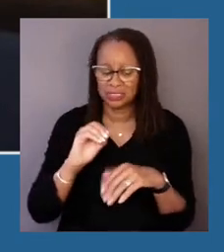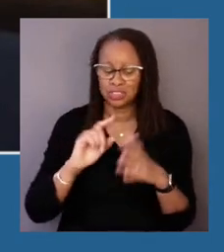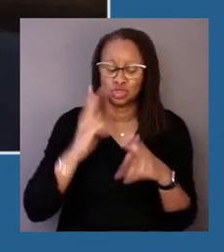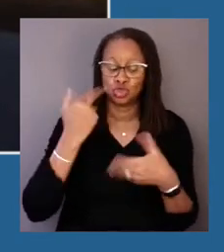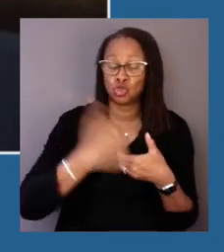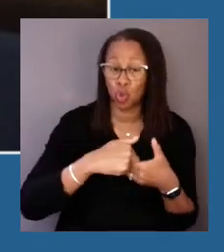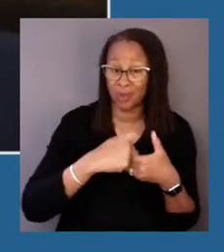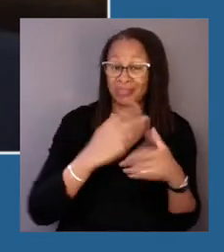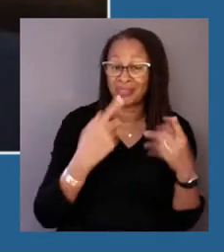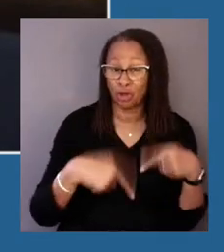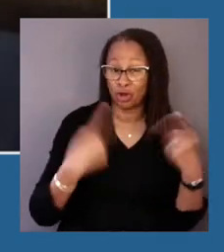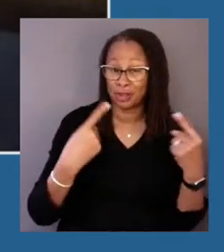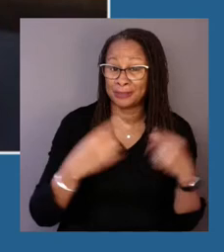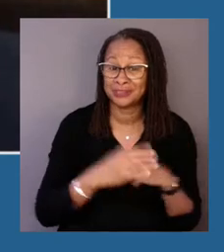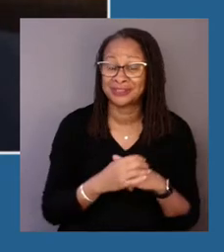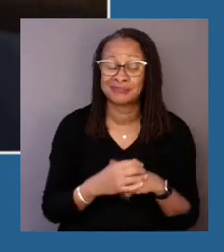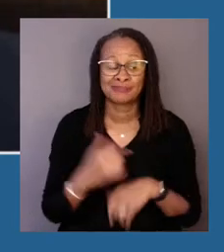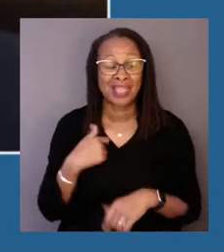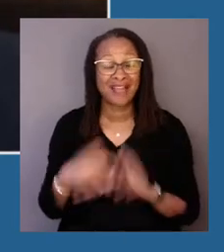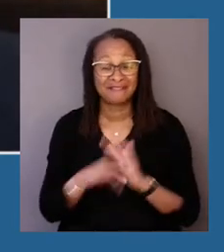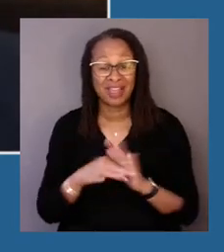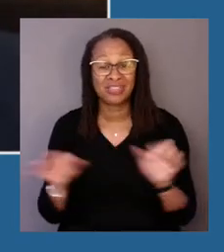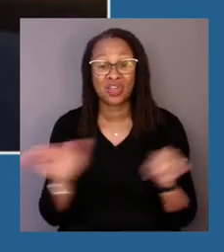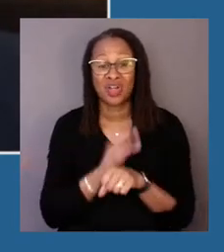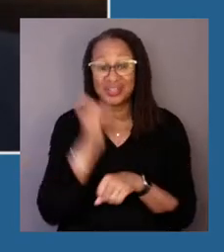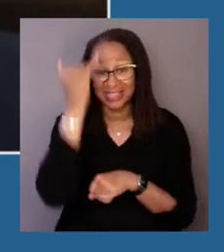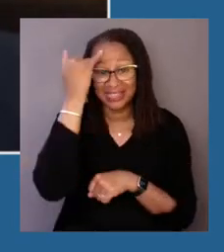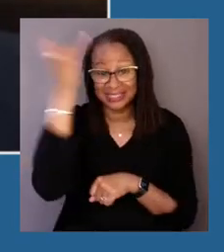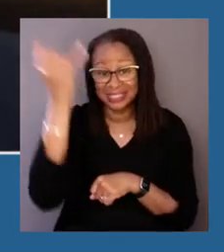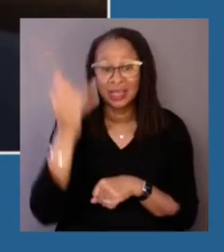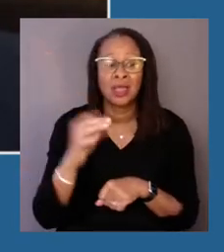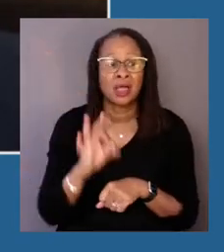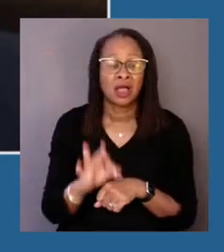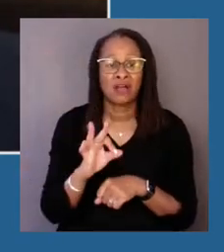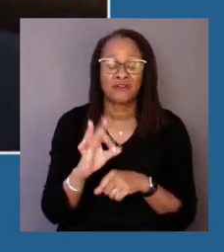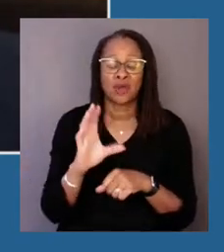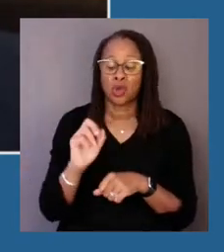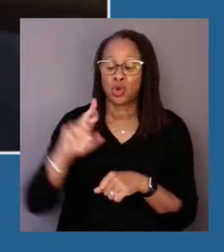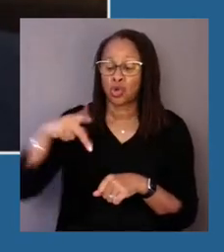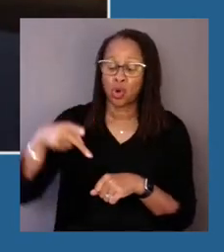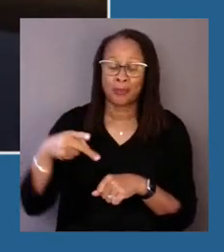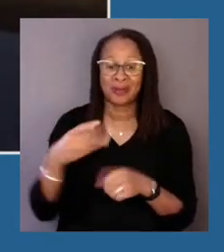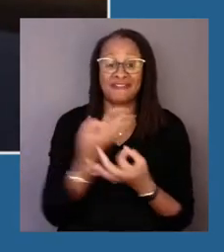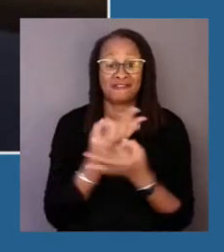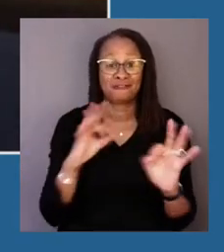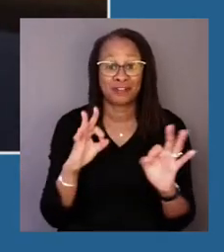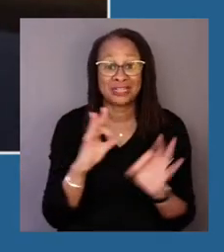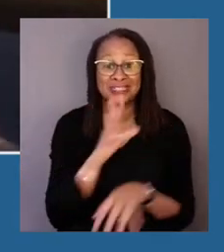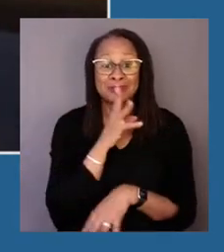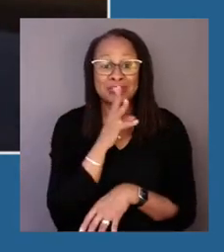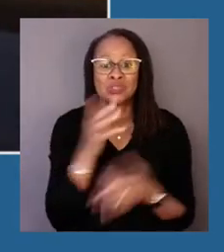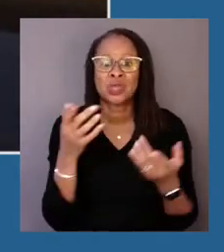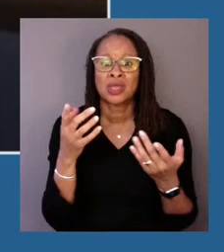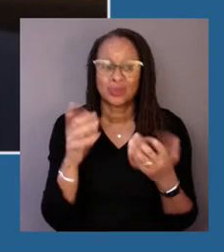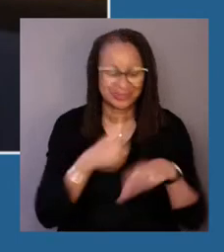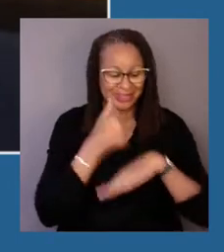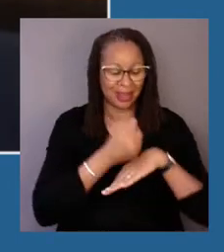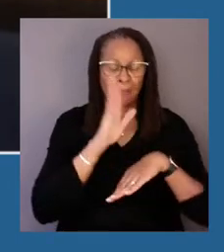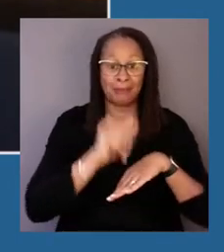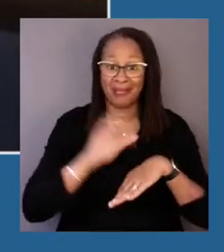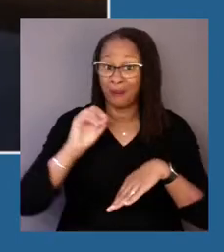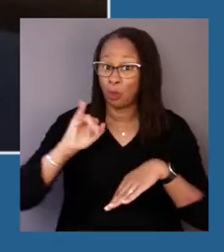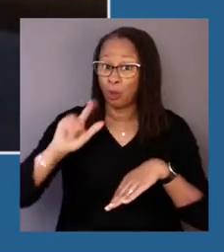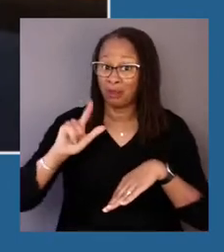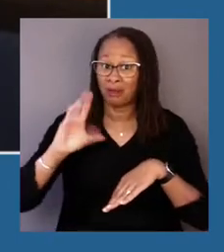the entire notion of corporate free speech was created by oil companies back in the 60s. So like there's